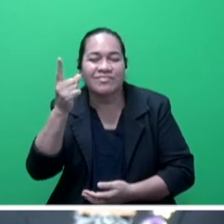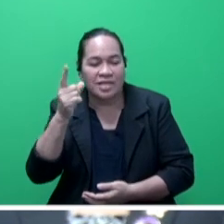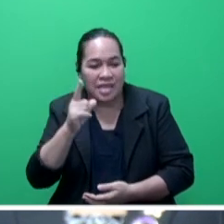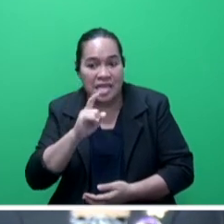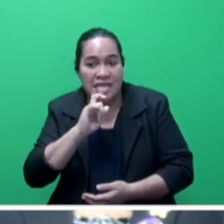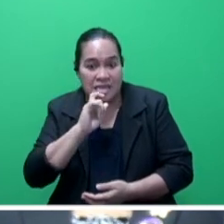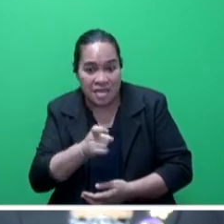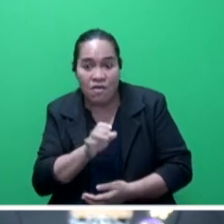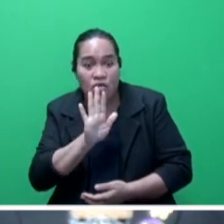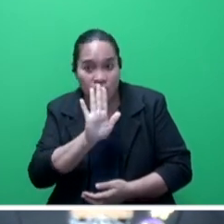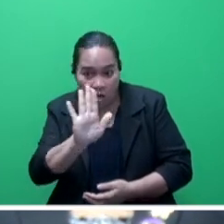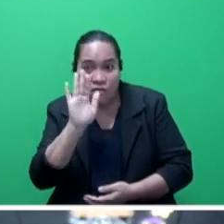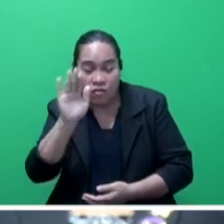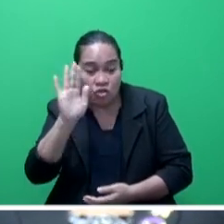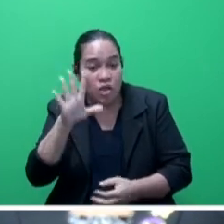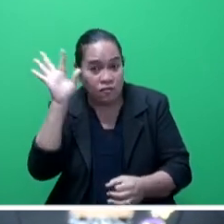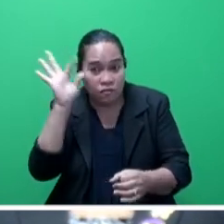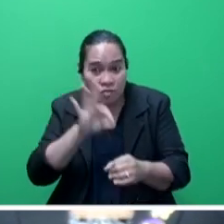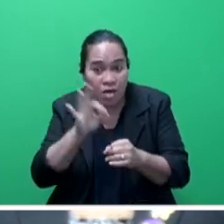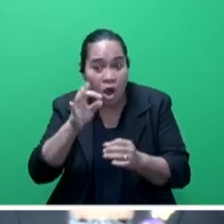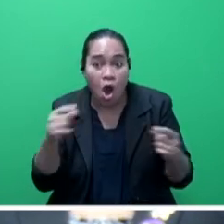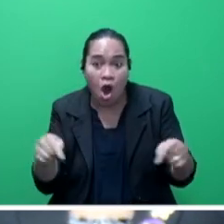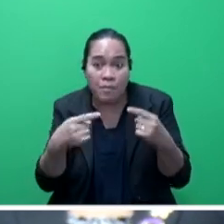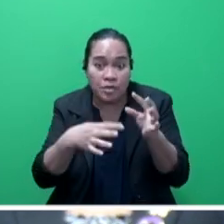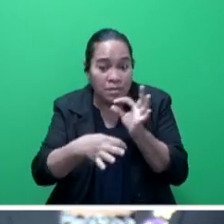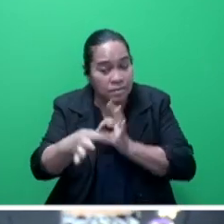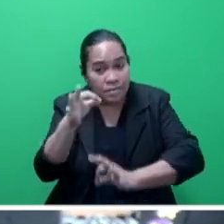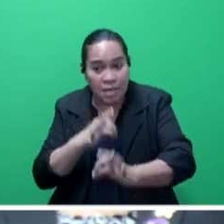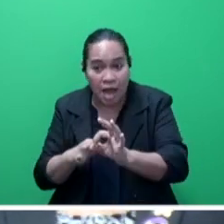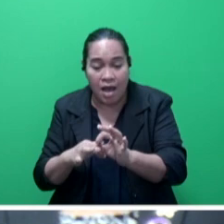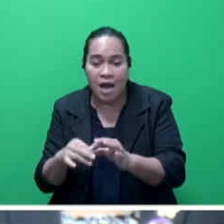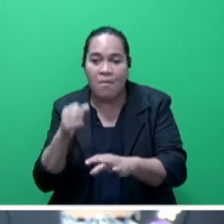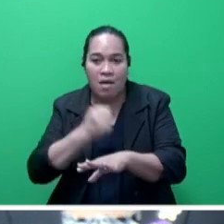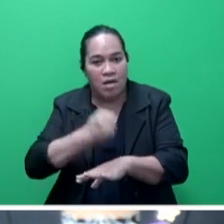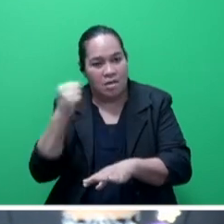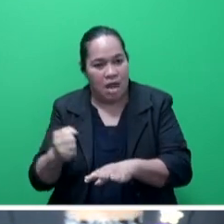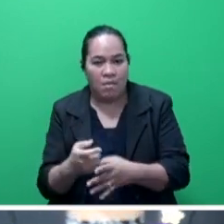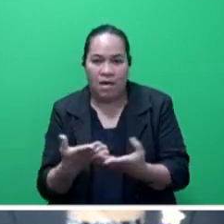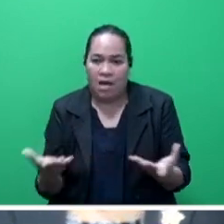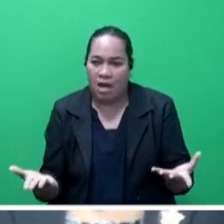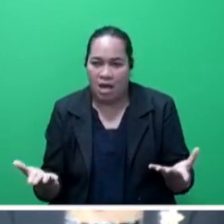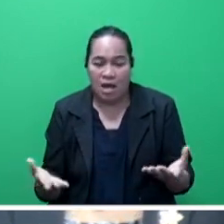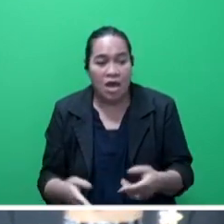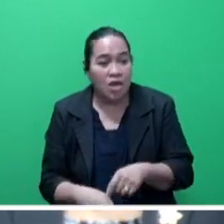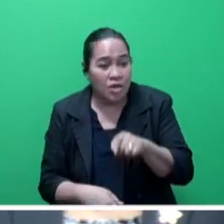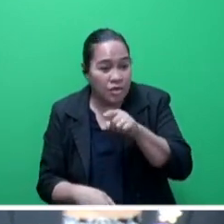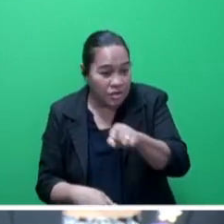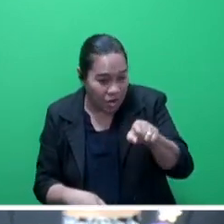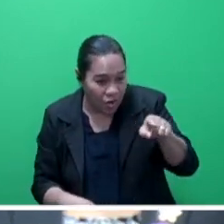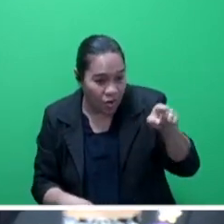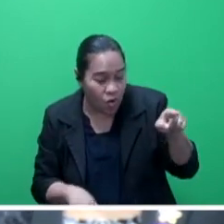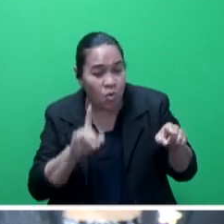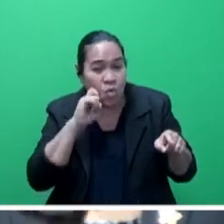could be your future if the opposition was to decide it for you, Honourable Speaker. They, on the other